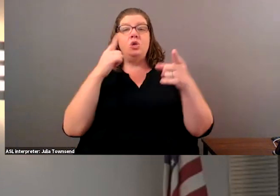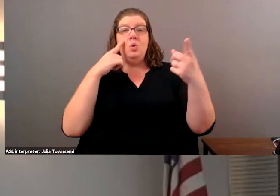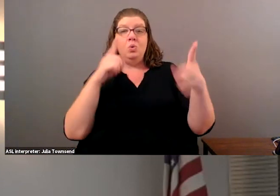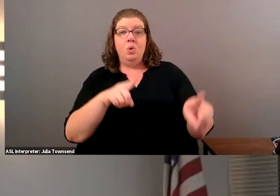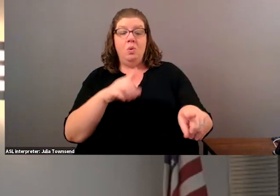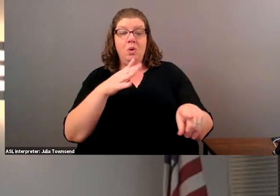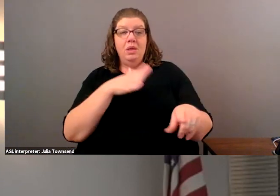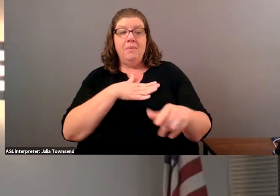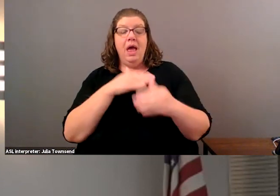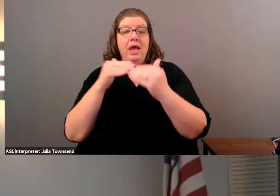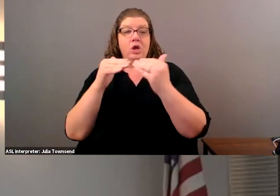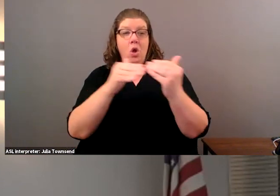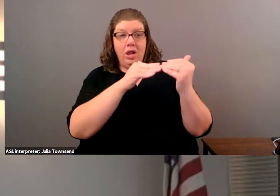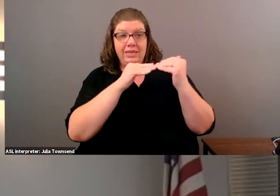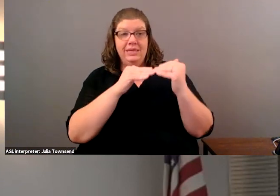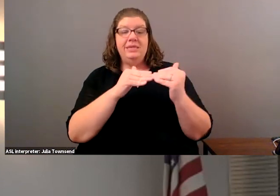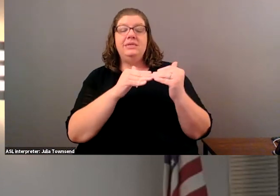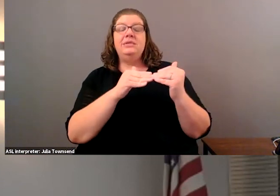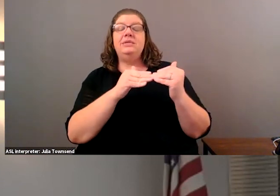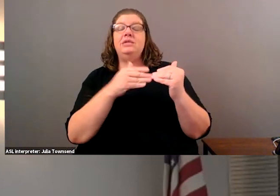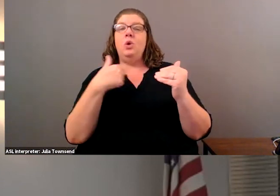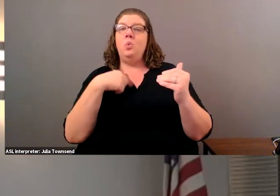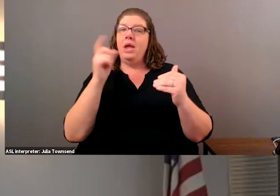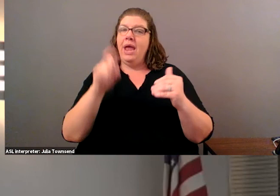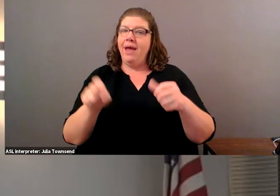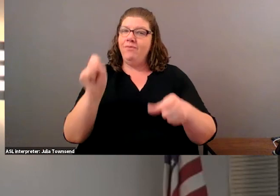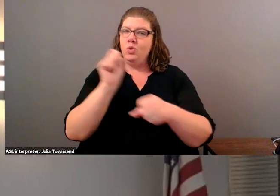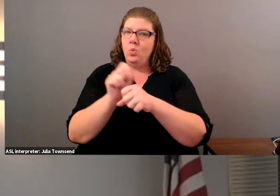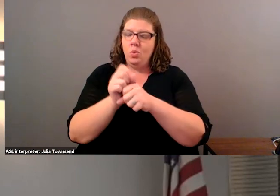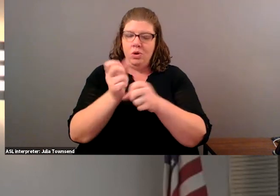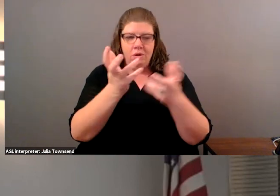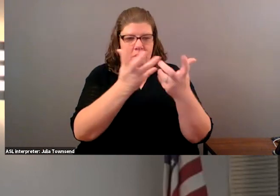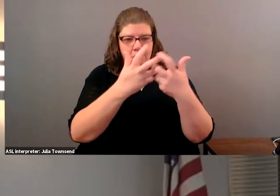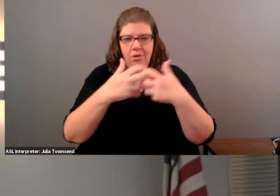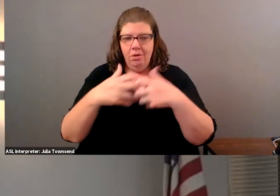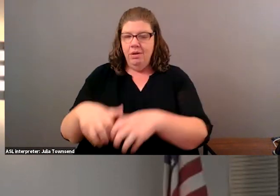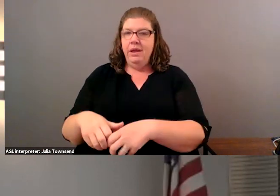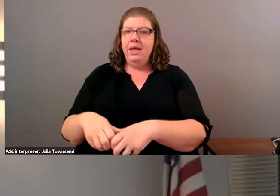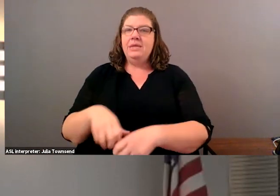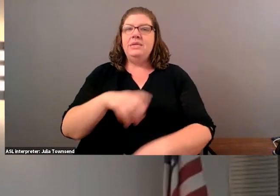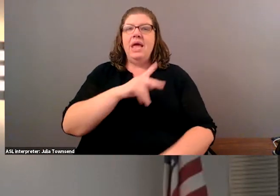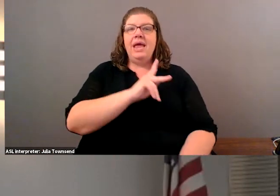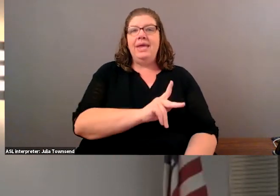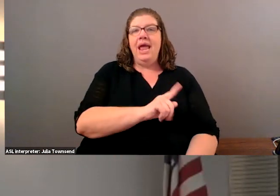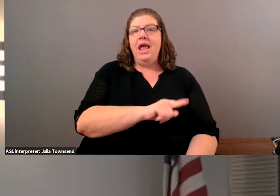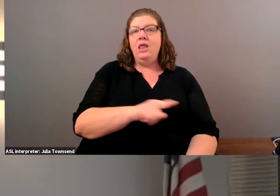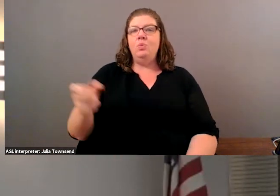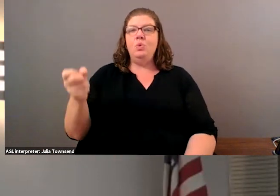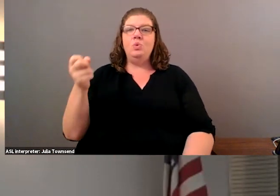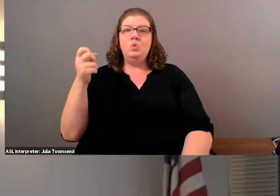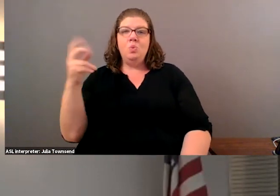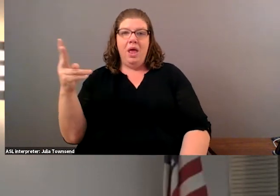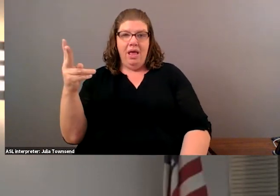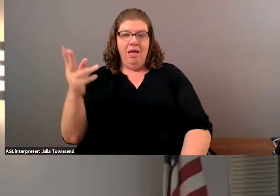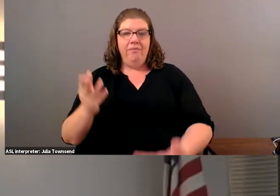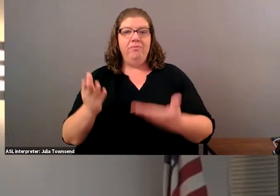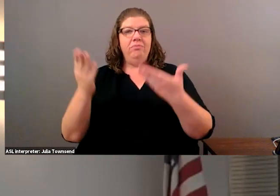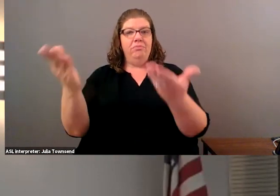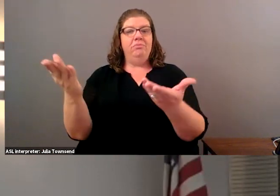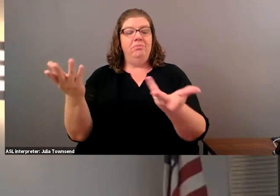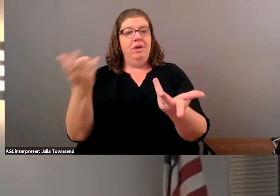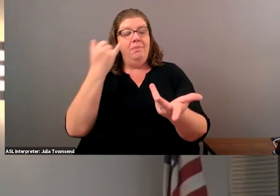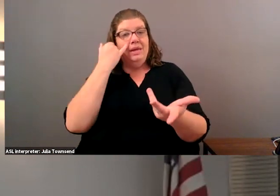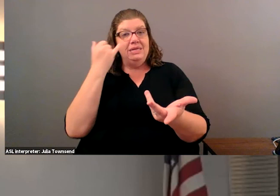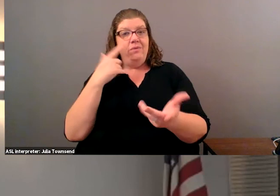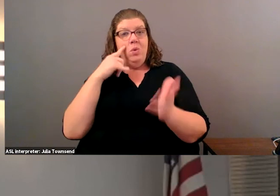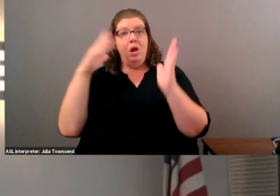my colleagues that we have to work this through as a K-12 initiative, because if we are expecting high